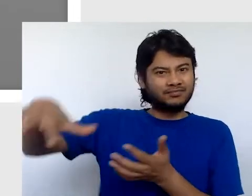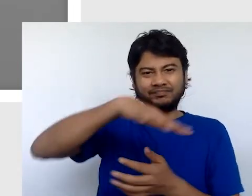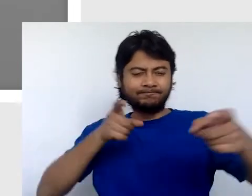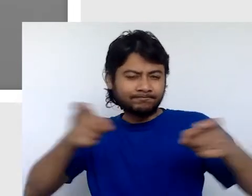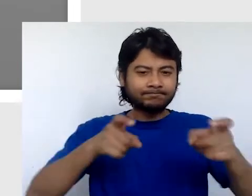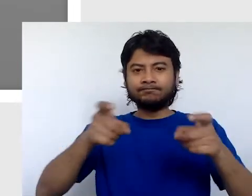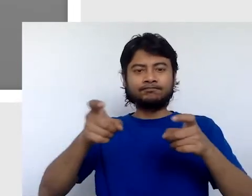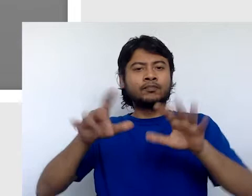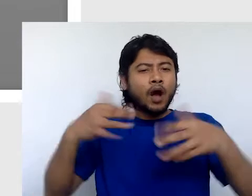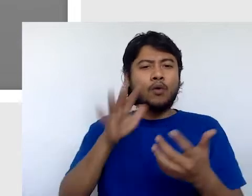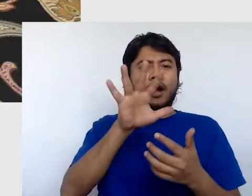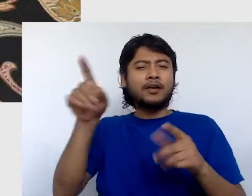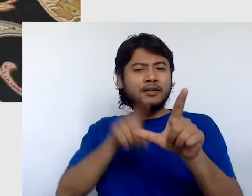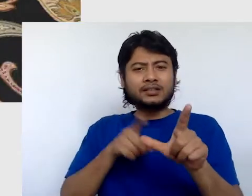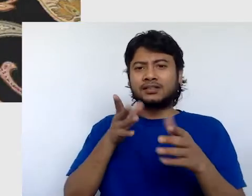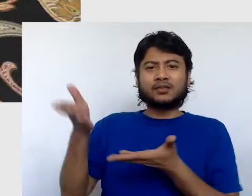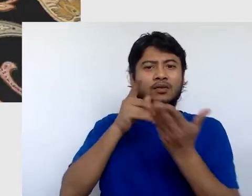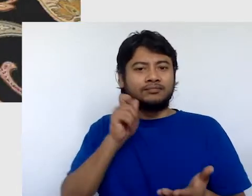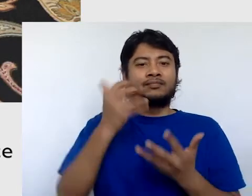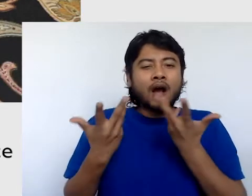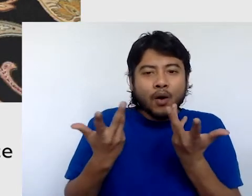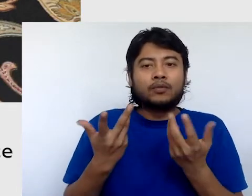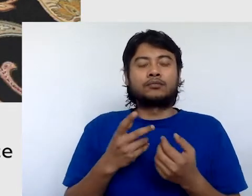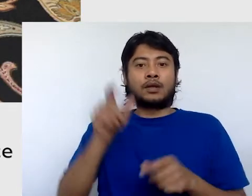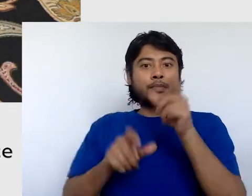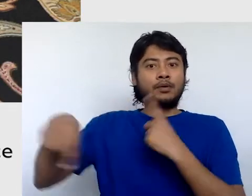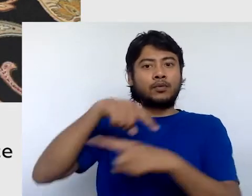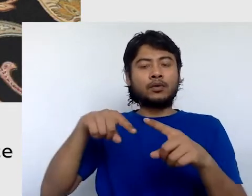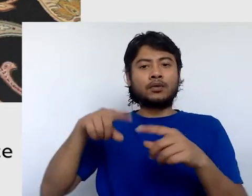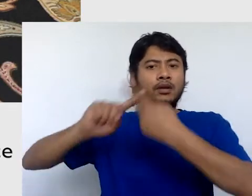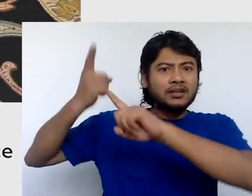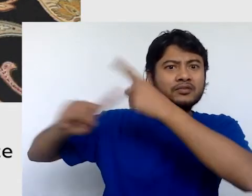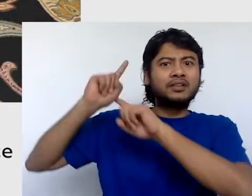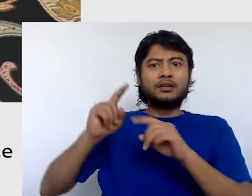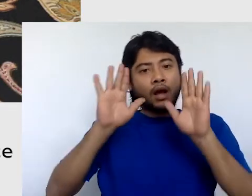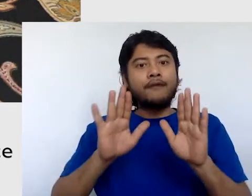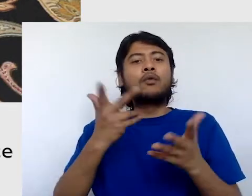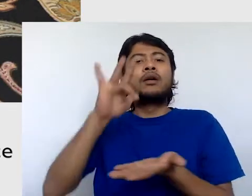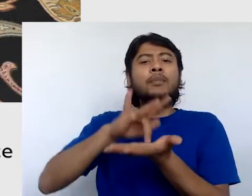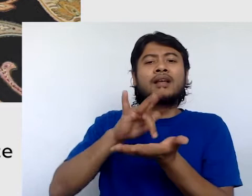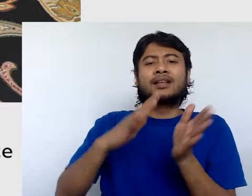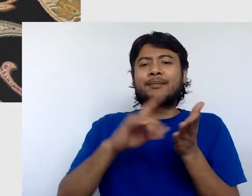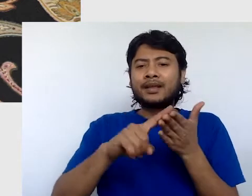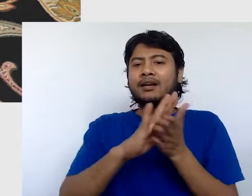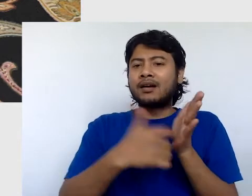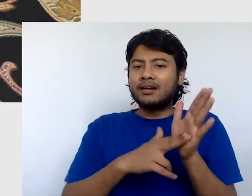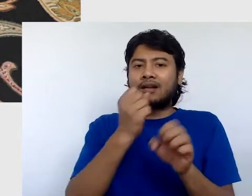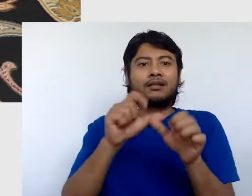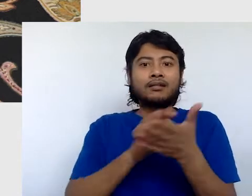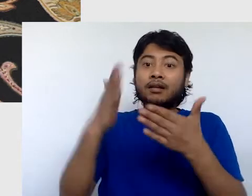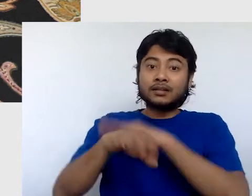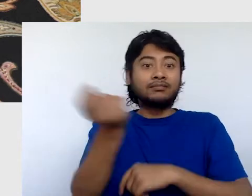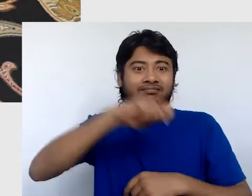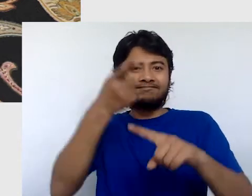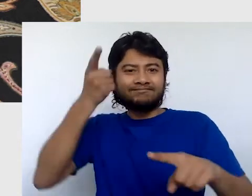Iran. For more than 500 years, military might has been the mainstay of Rathore dominance in the region